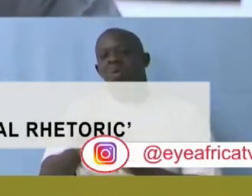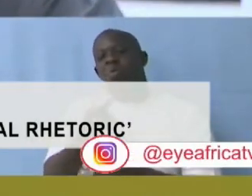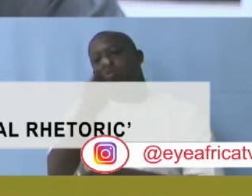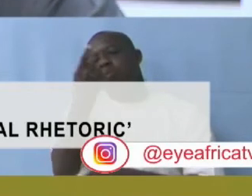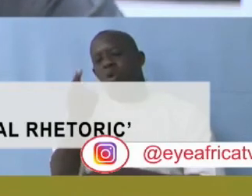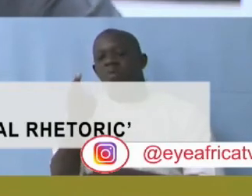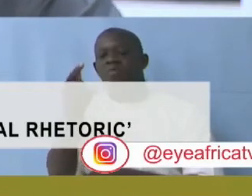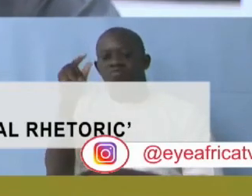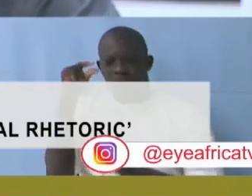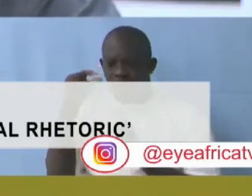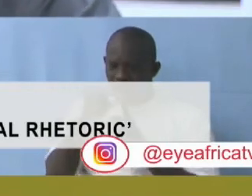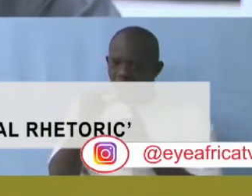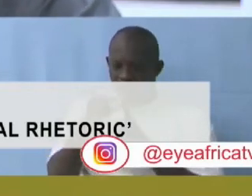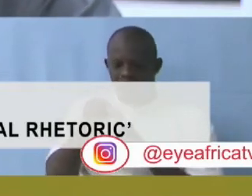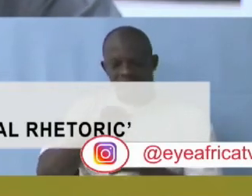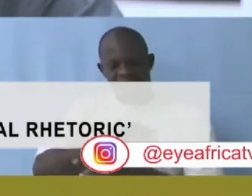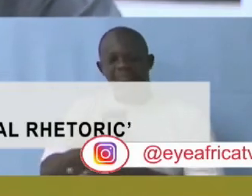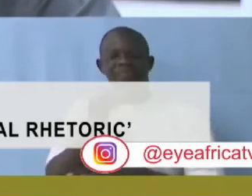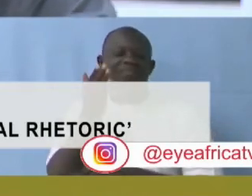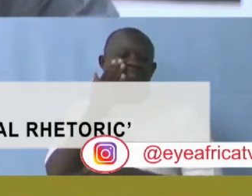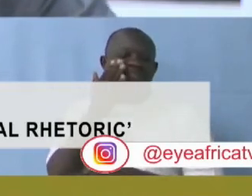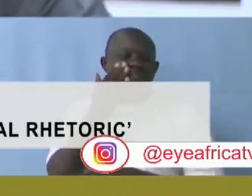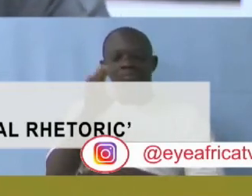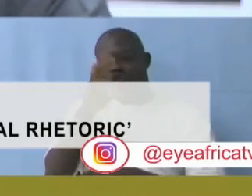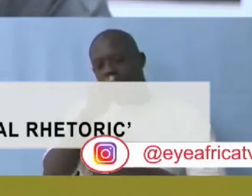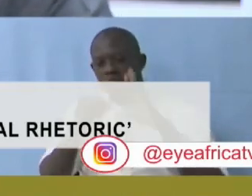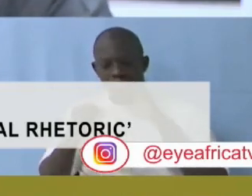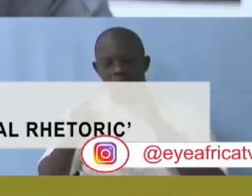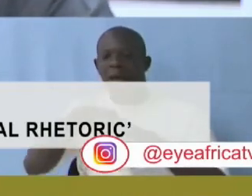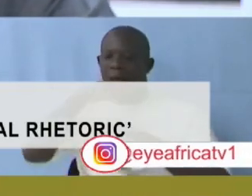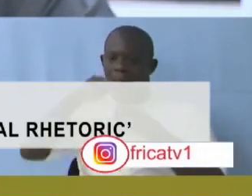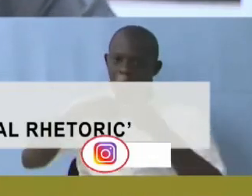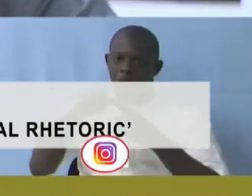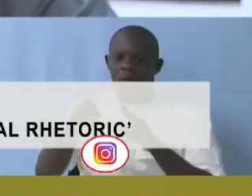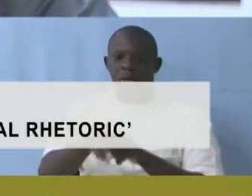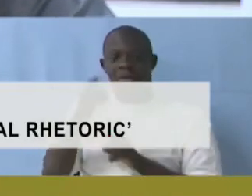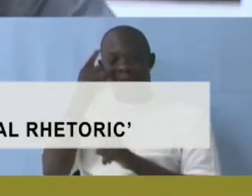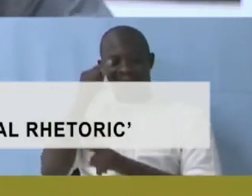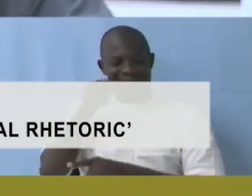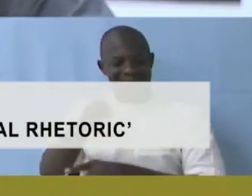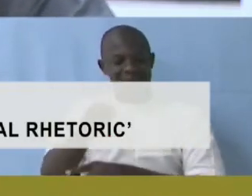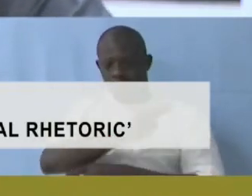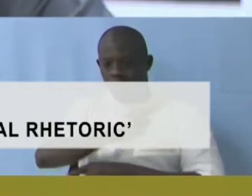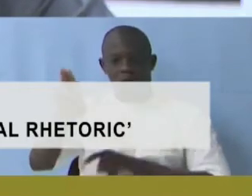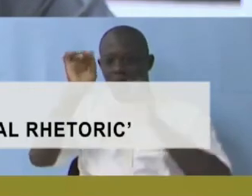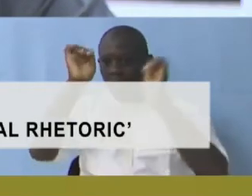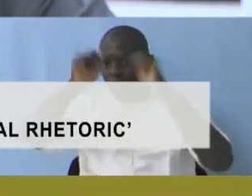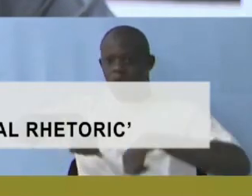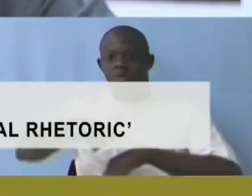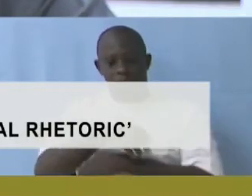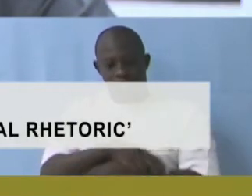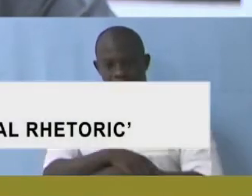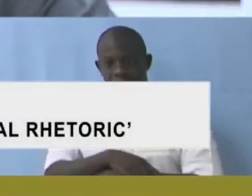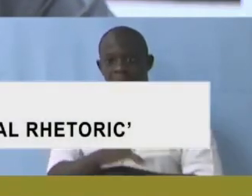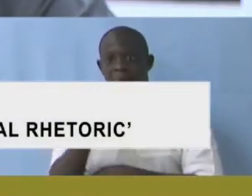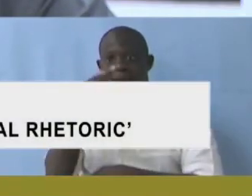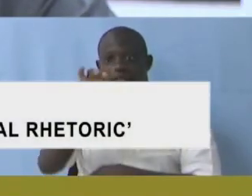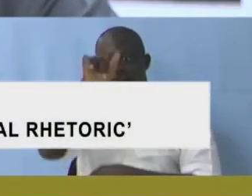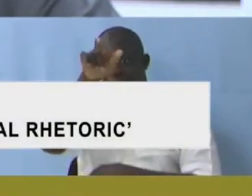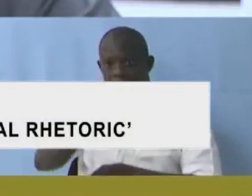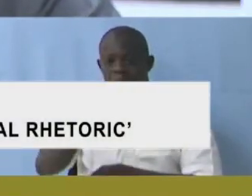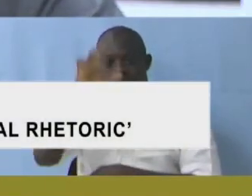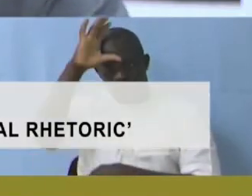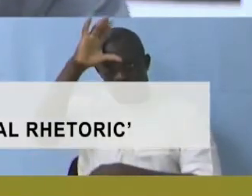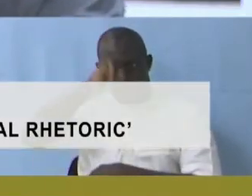said as of 2005, 90% of the patients in his programs were able to attain low viral load,